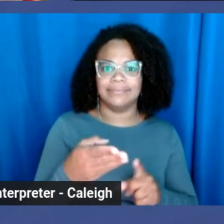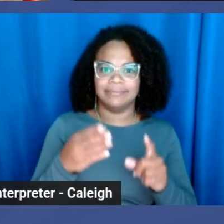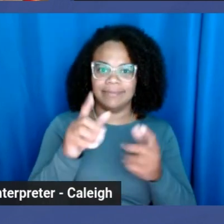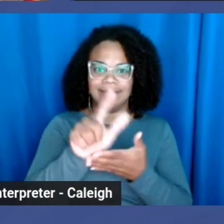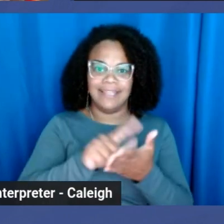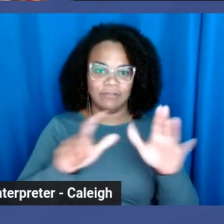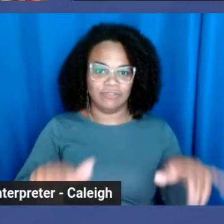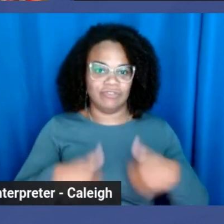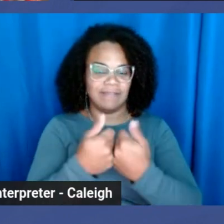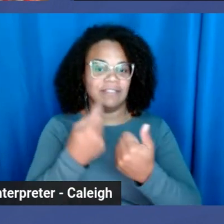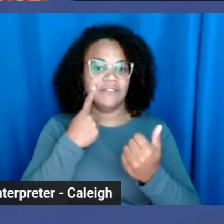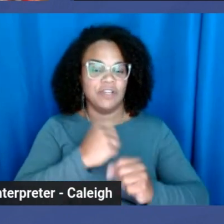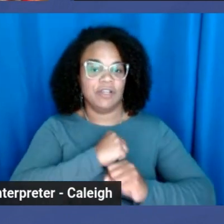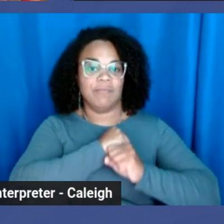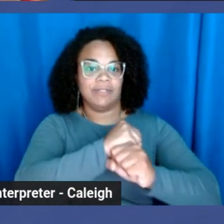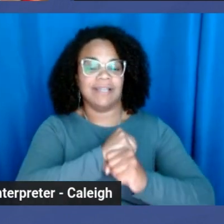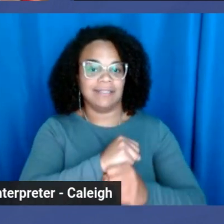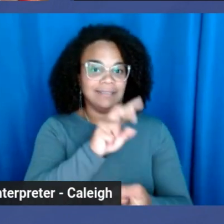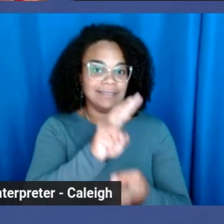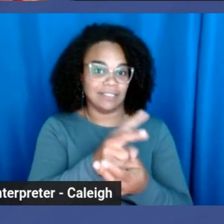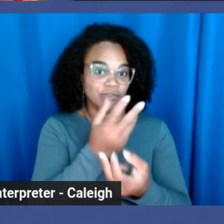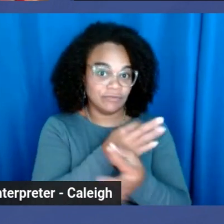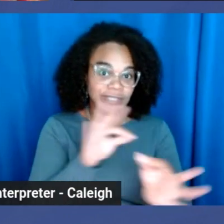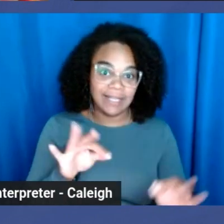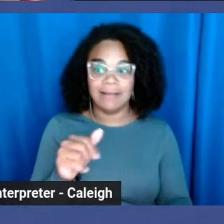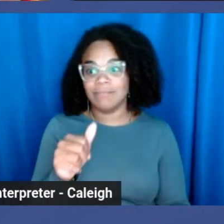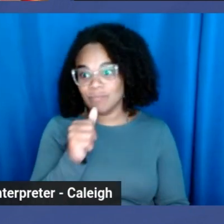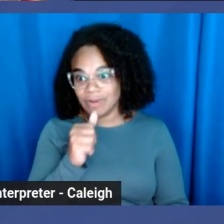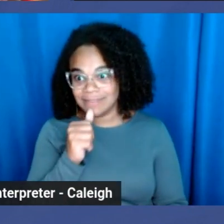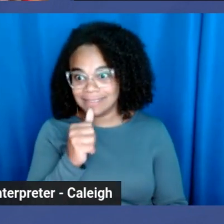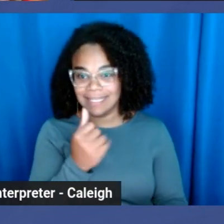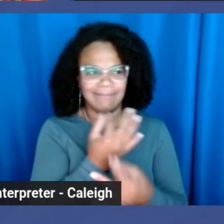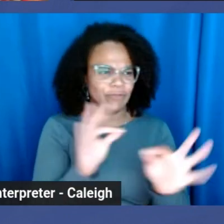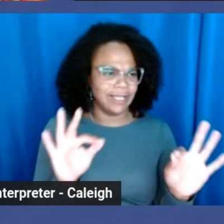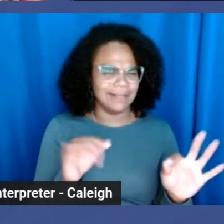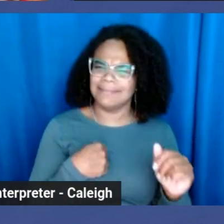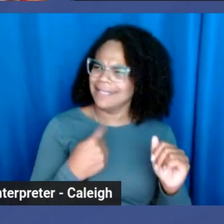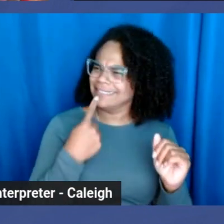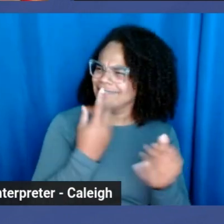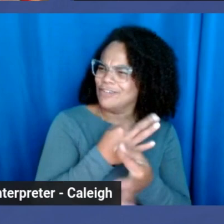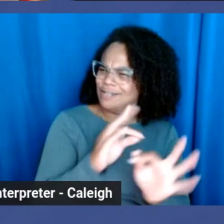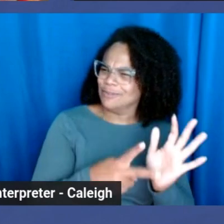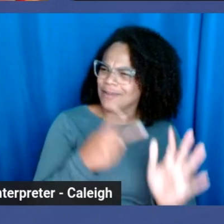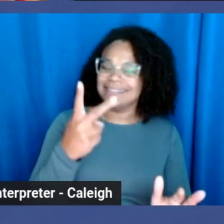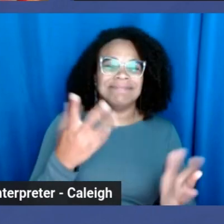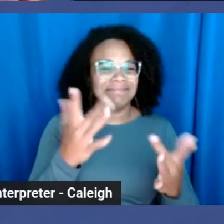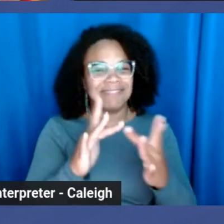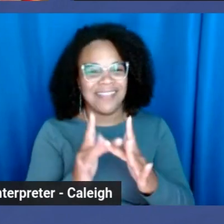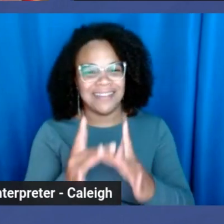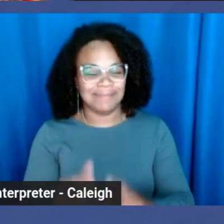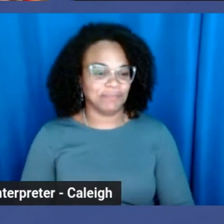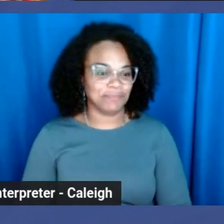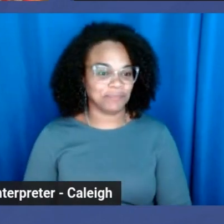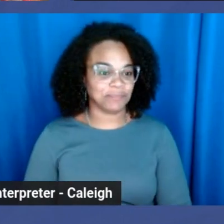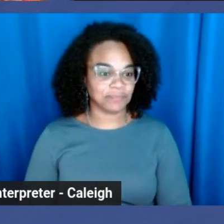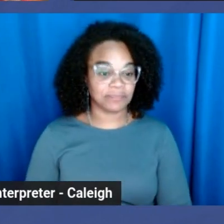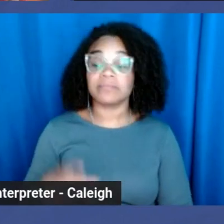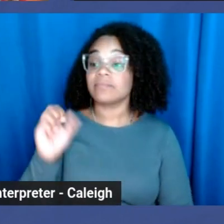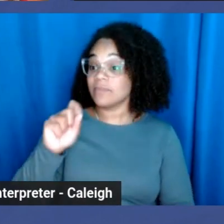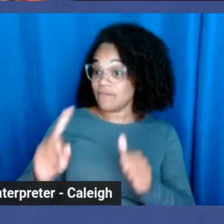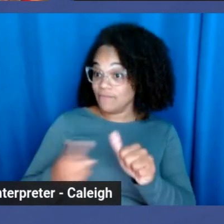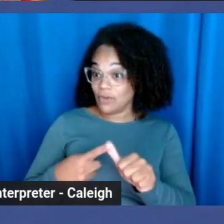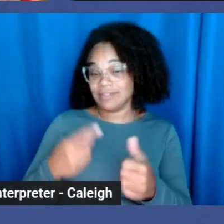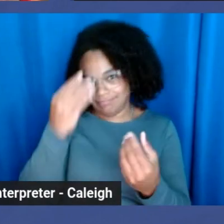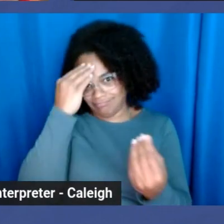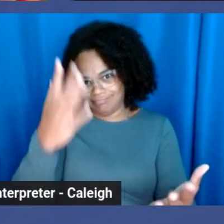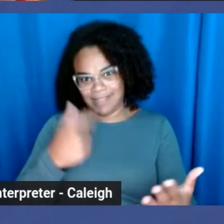protecting sexual freedom, privacy, and freedom? I said that twice online. Yeah, well, first, very happy to